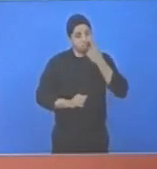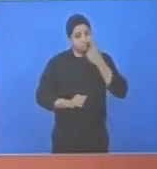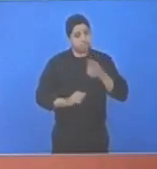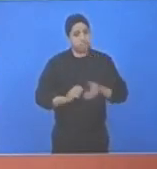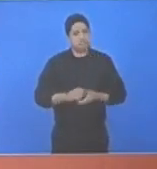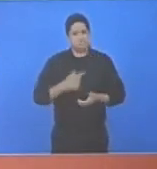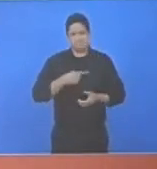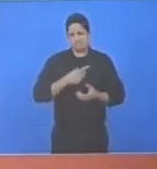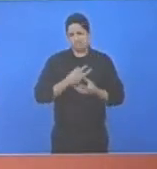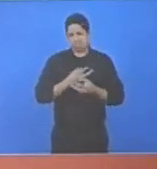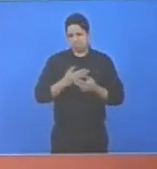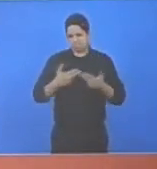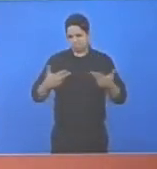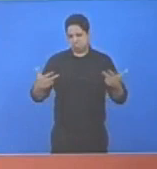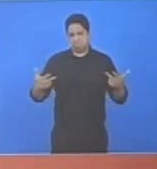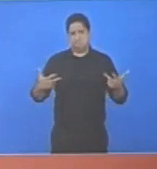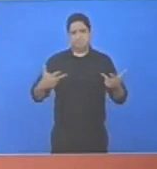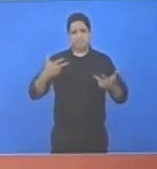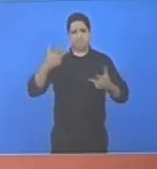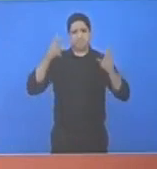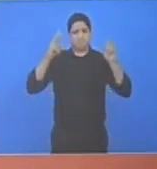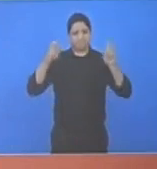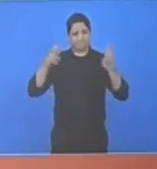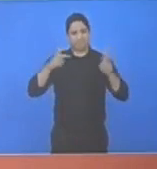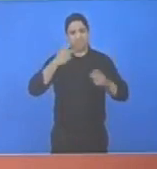See, brethren, there's many, many things